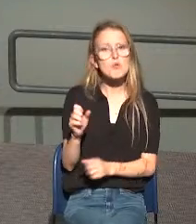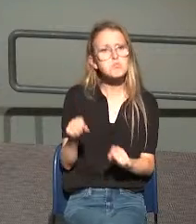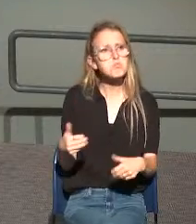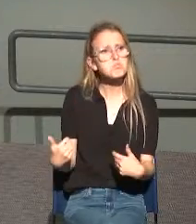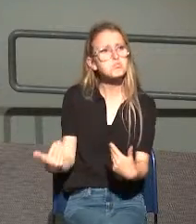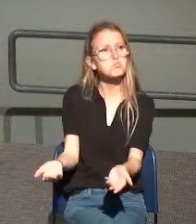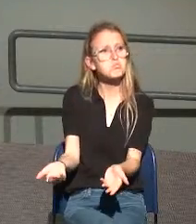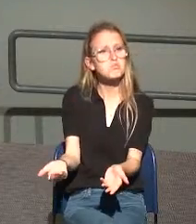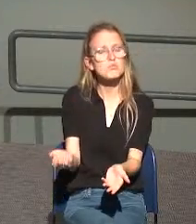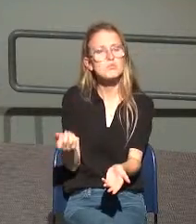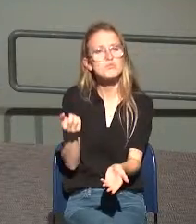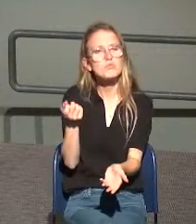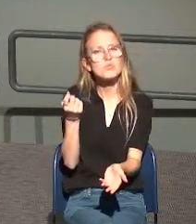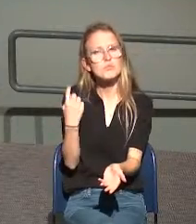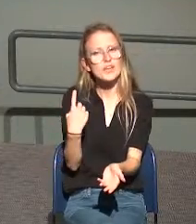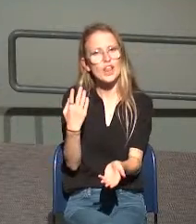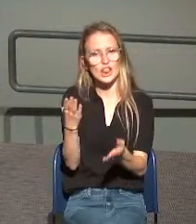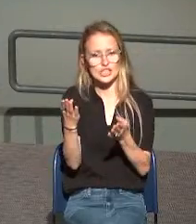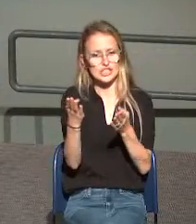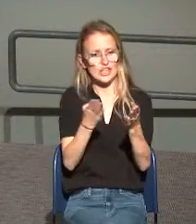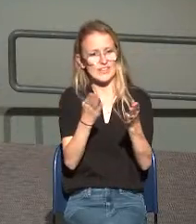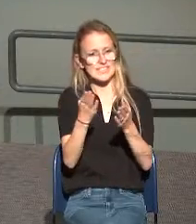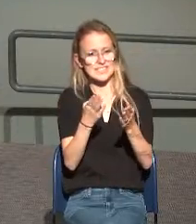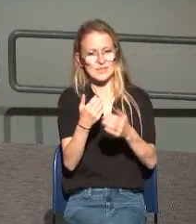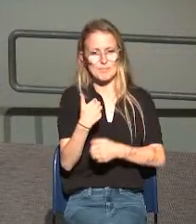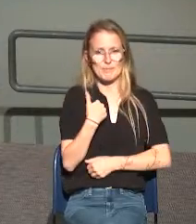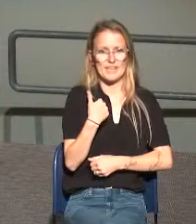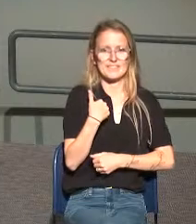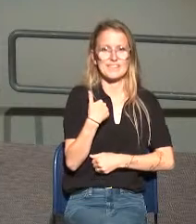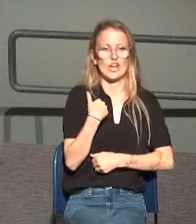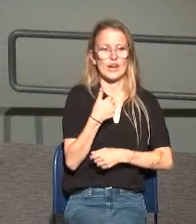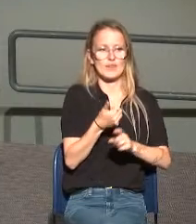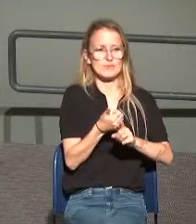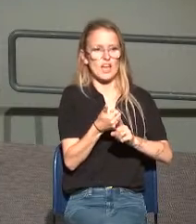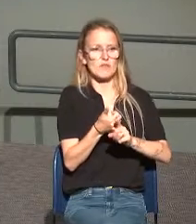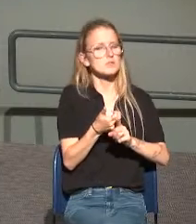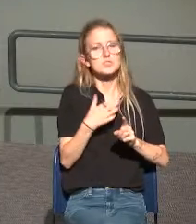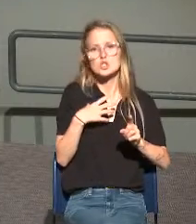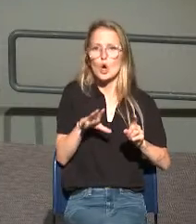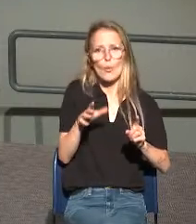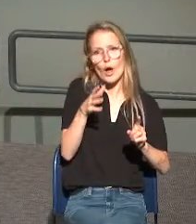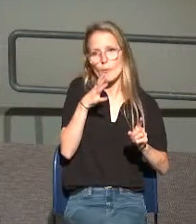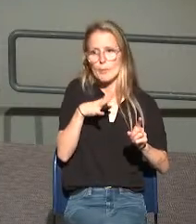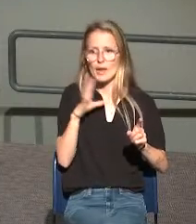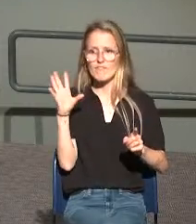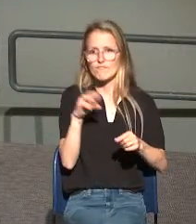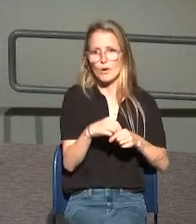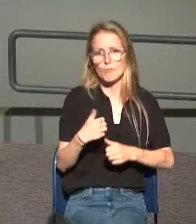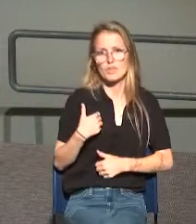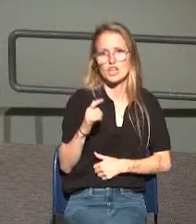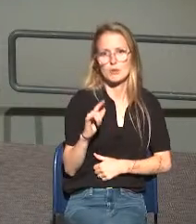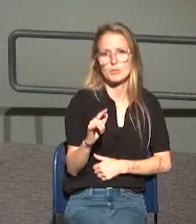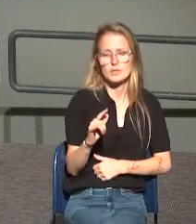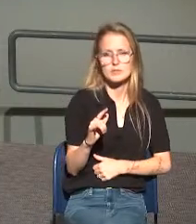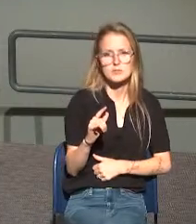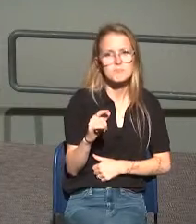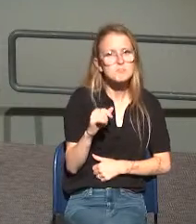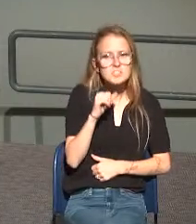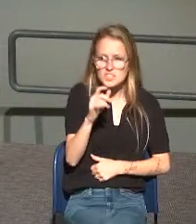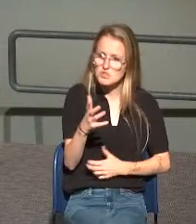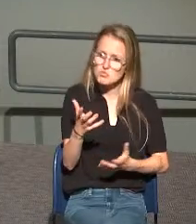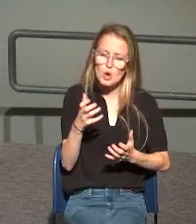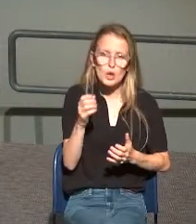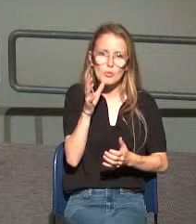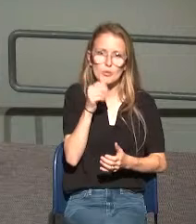services, by policy, did not want women flying military airplanes, and so they did not allow women to serve in any kind